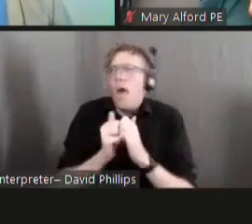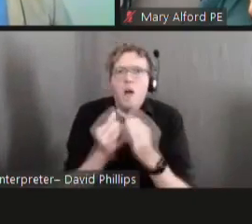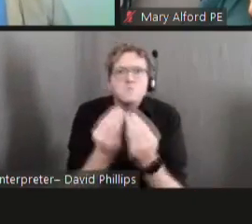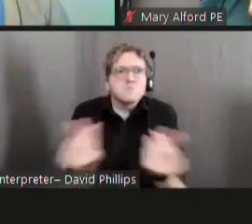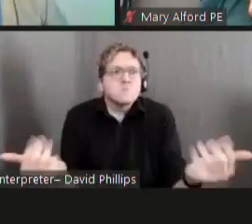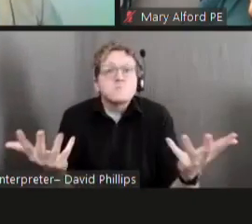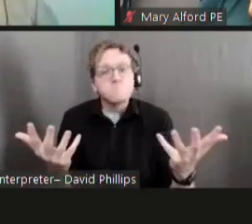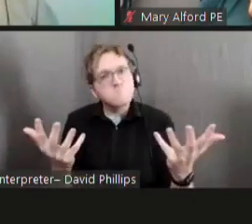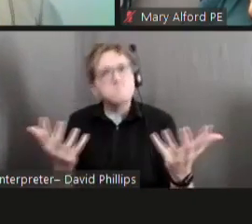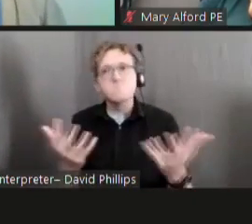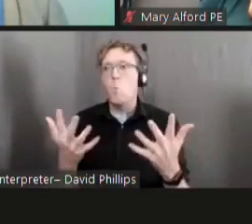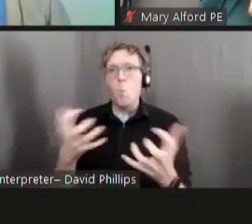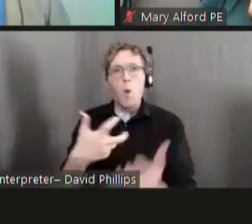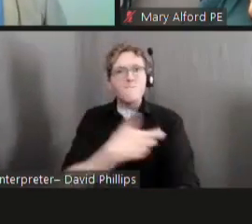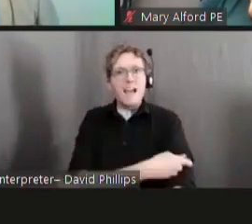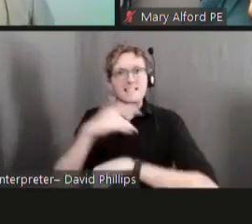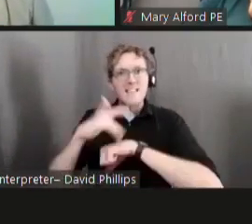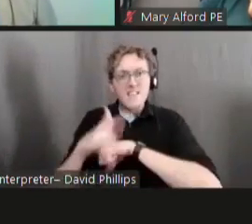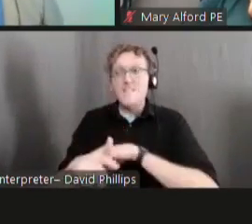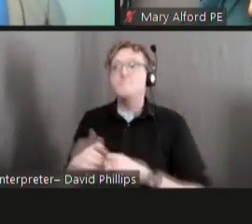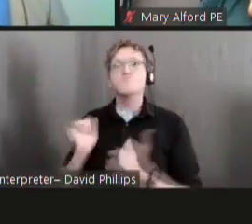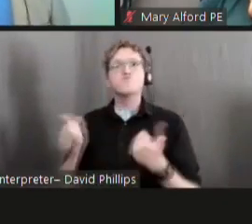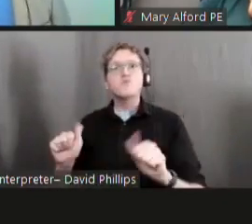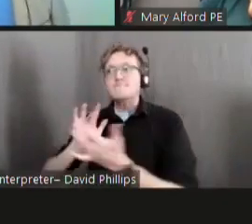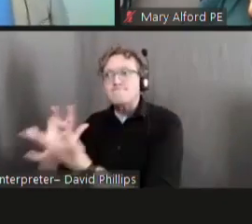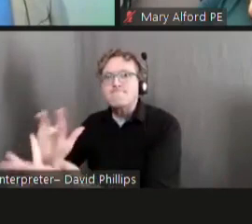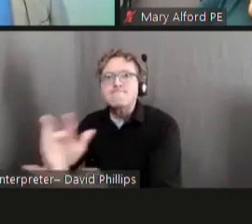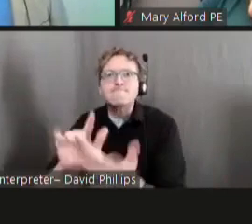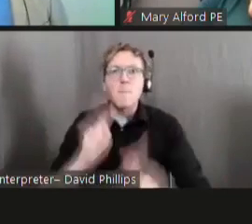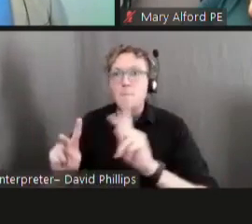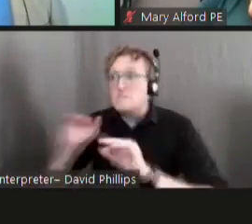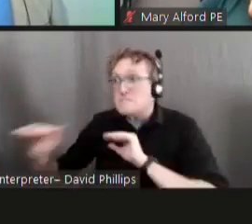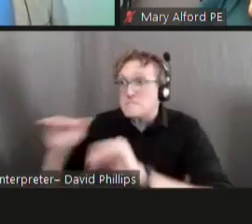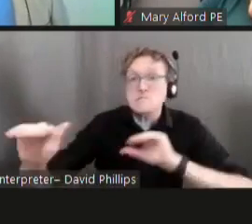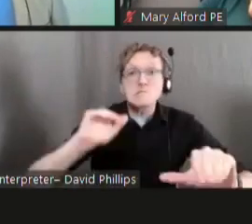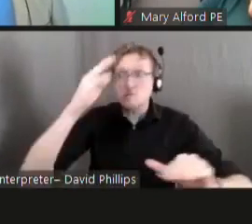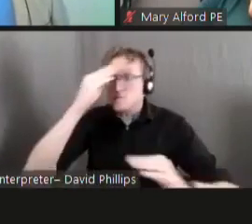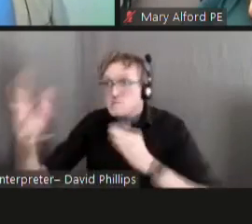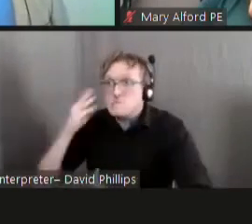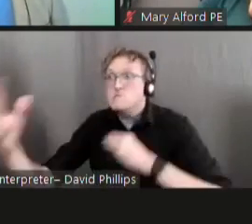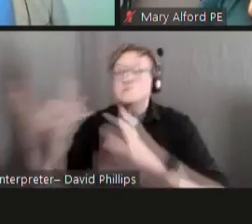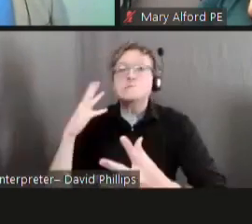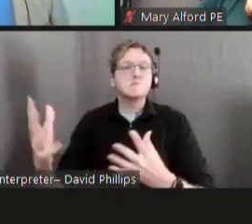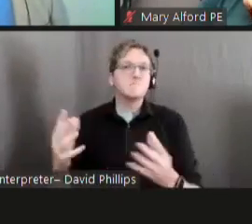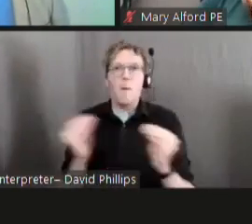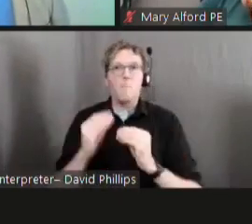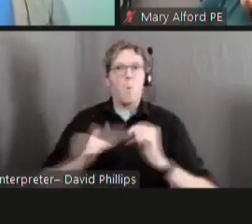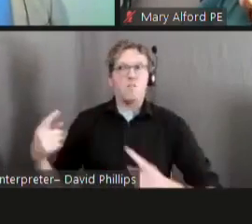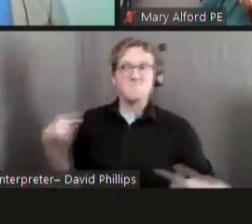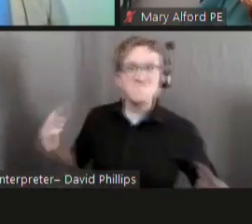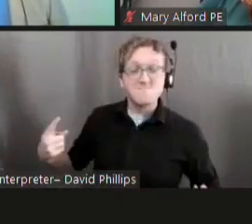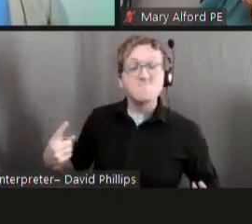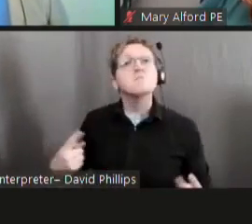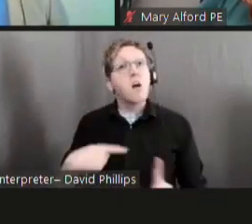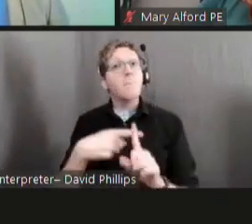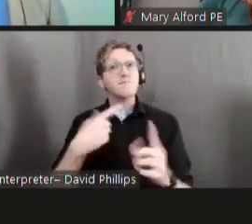making vaccines more and more available. We're reaching out to people and communicating like we never have before. But also there's that next step, and that